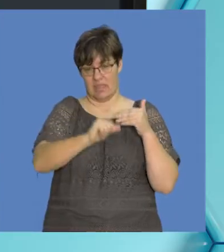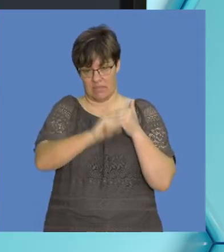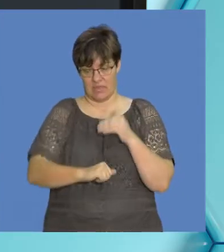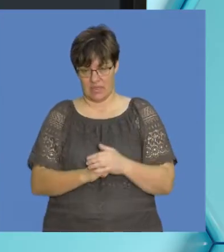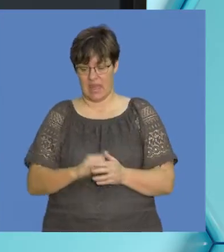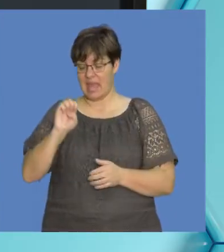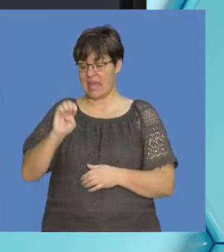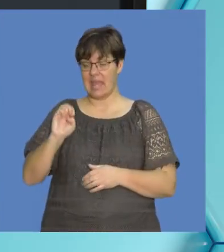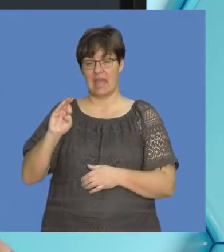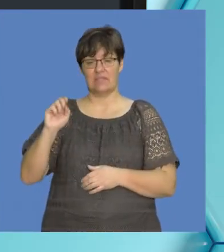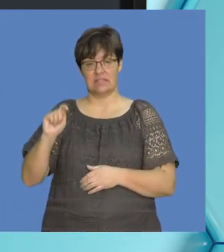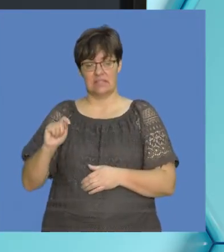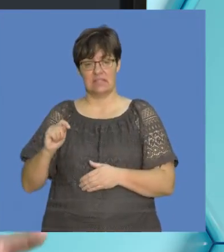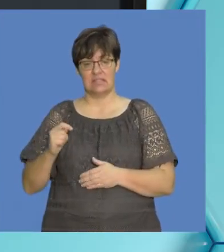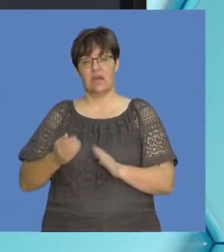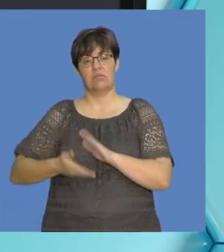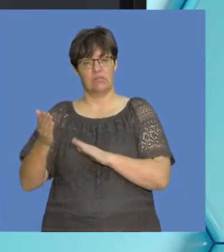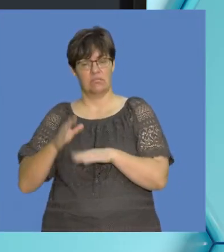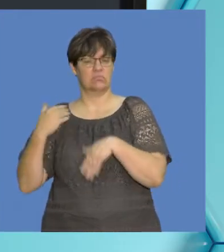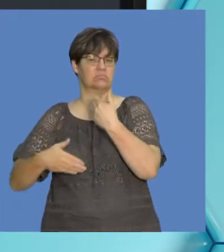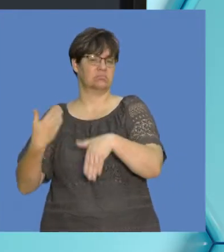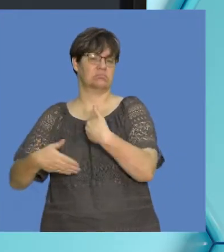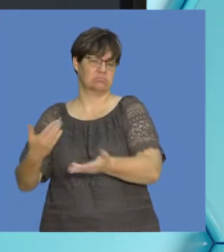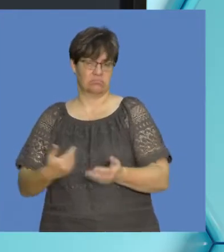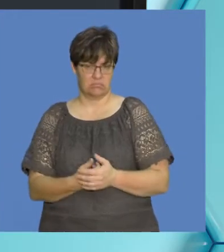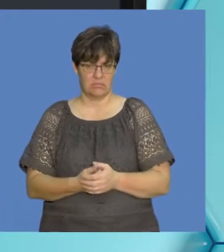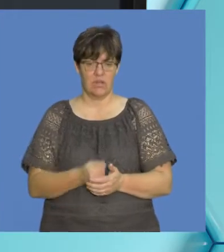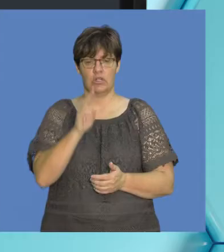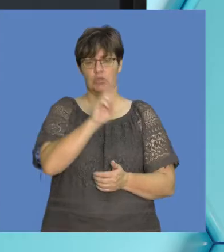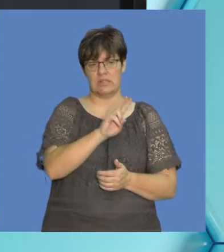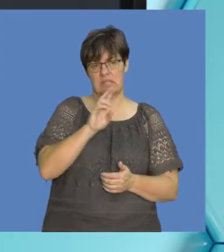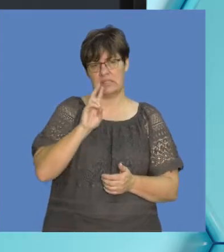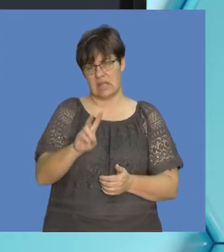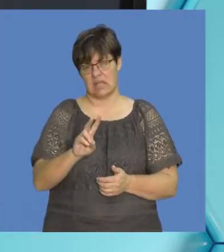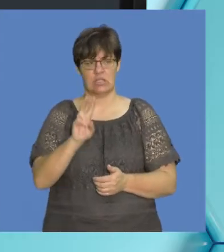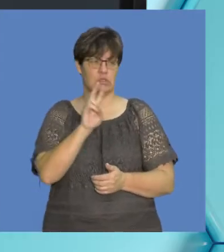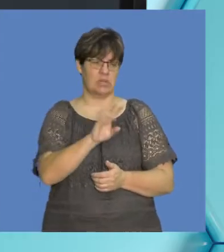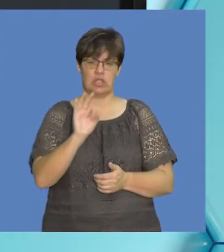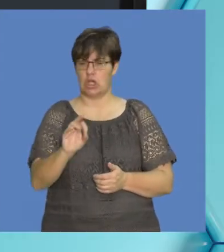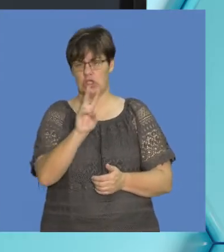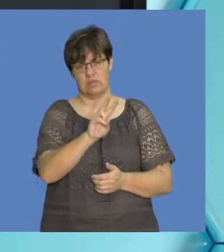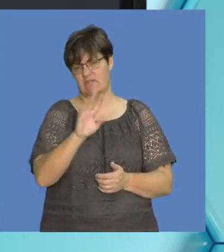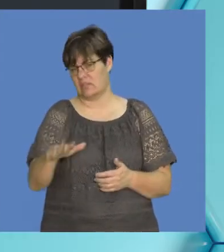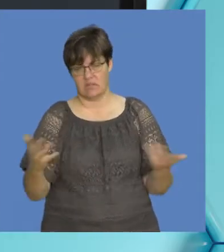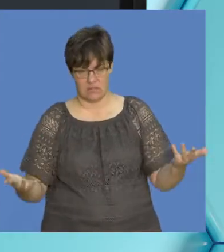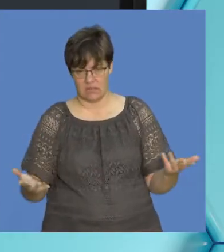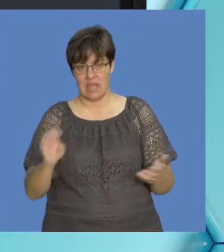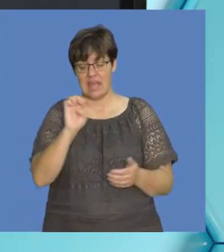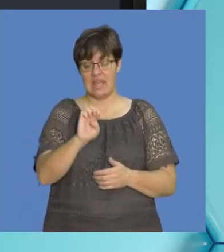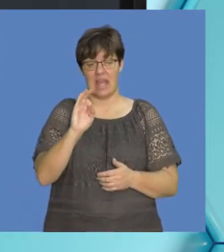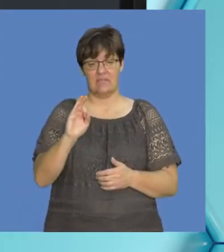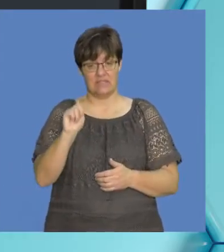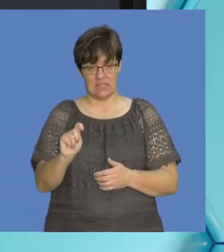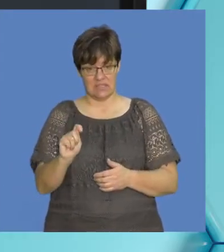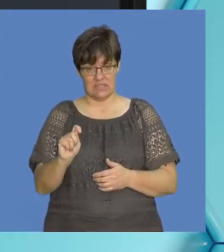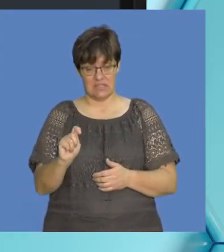process EFTs. Obviously, business carries on as normal. 22nd, 23rd, 25th, whenever. Those EFTs are